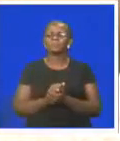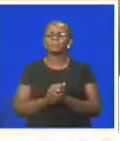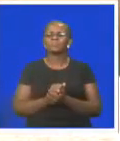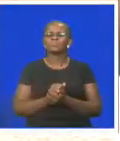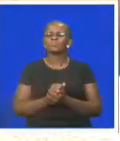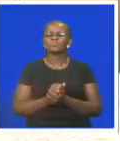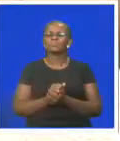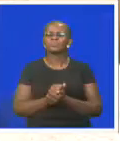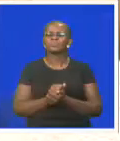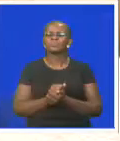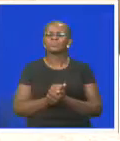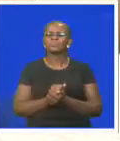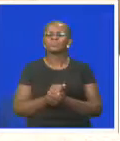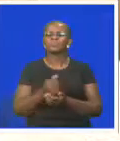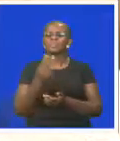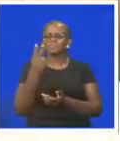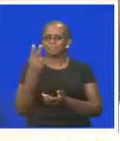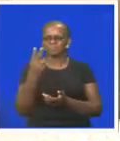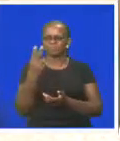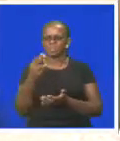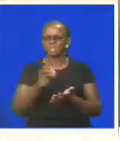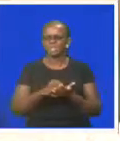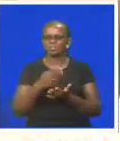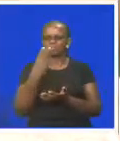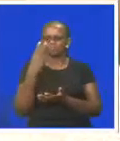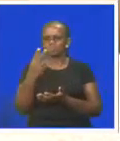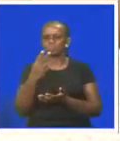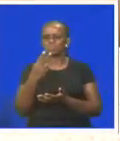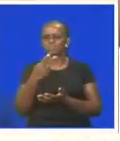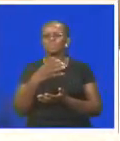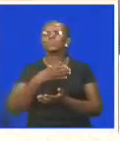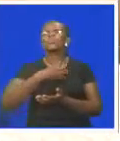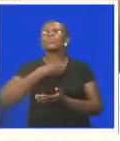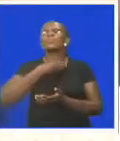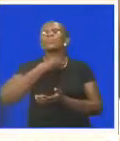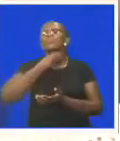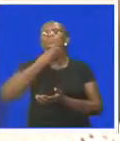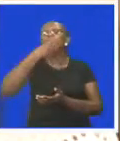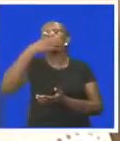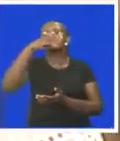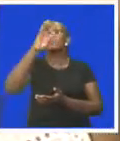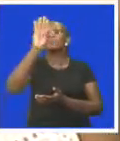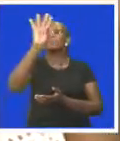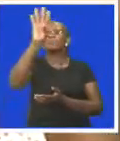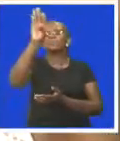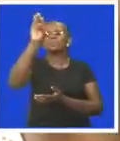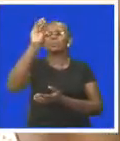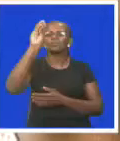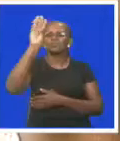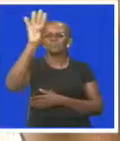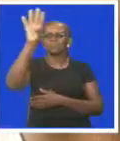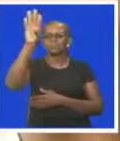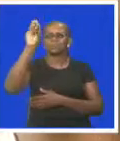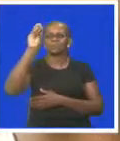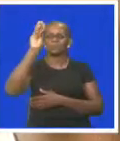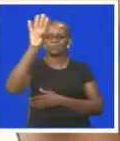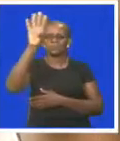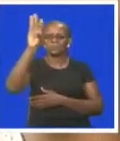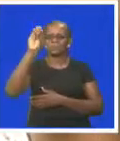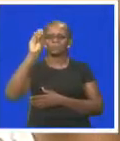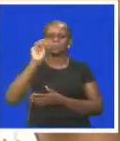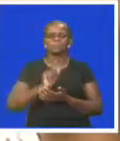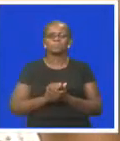here we have two long neck animals. What do we call them? Yes, these are giraffes. These are